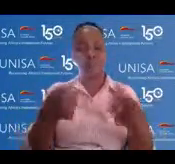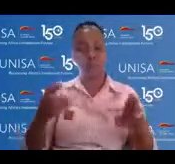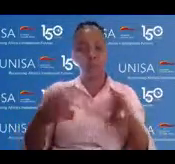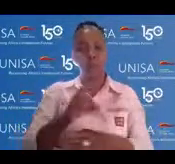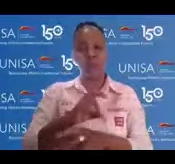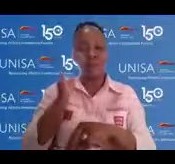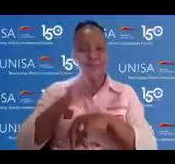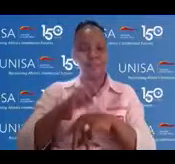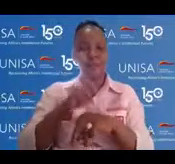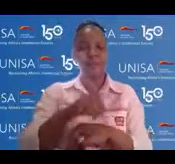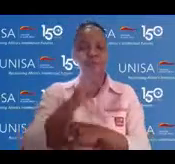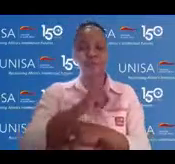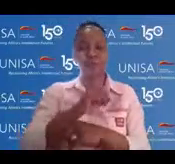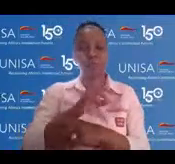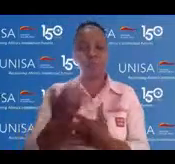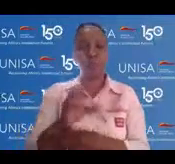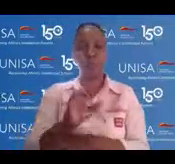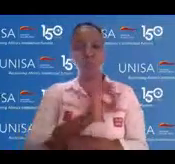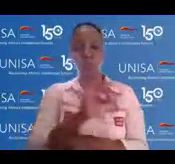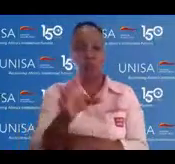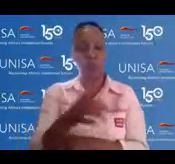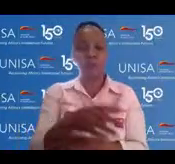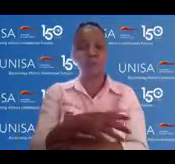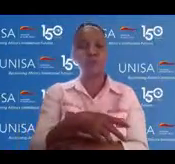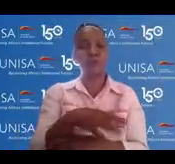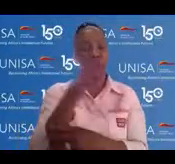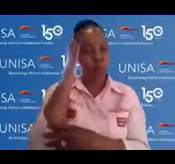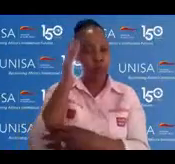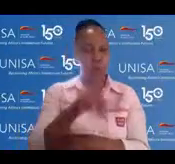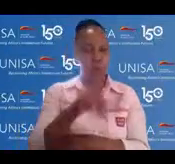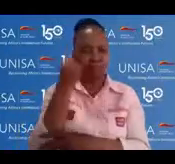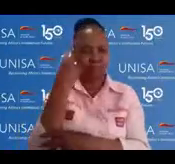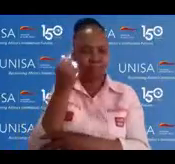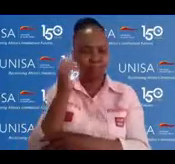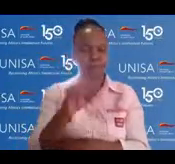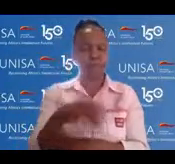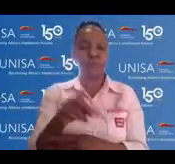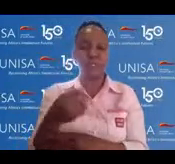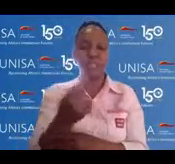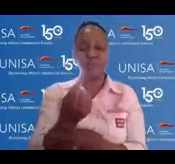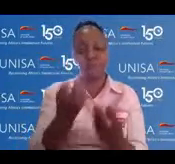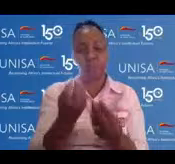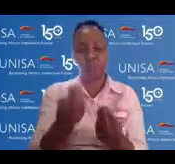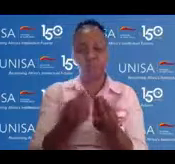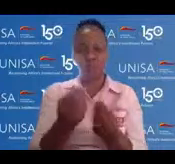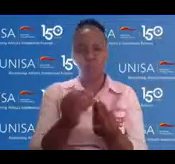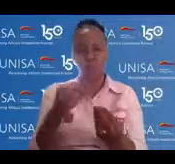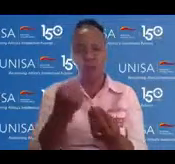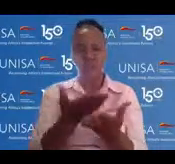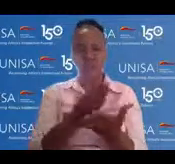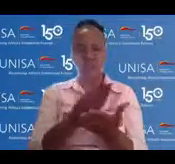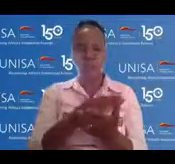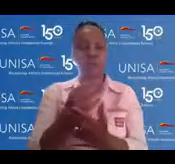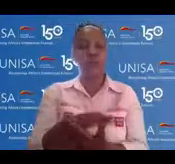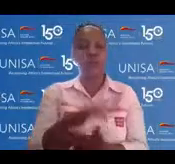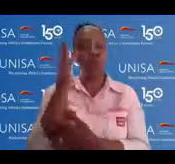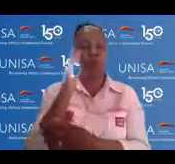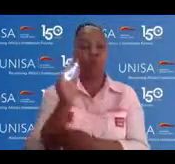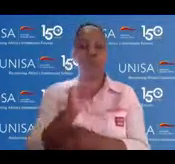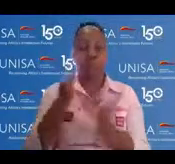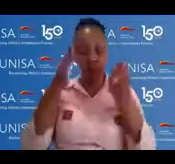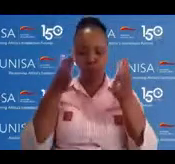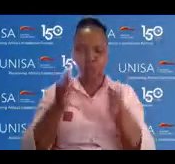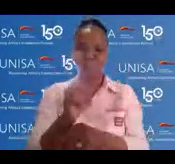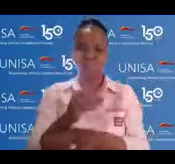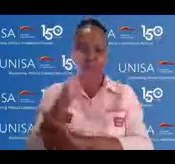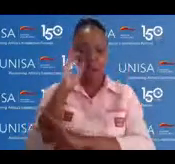you know this, then you can tackle the next few lessons, because now you know what I need to go and focus on. Remember, we want you